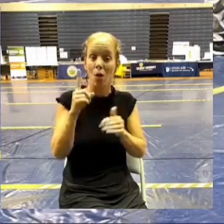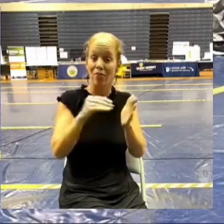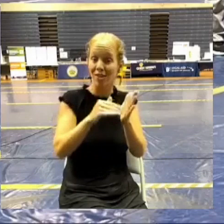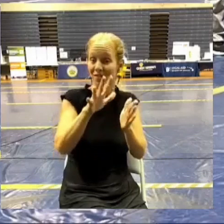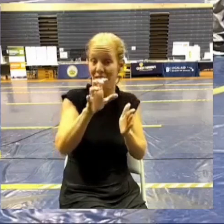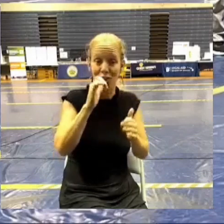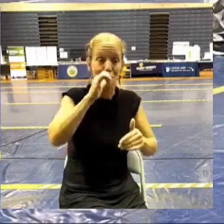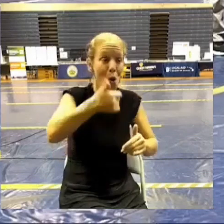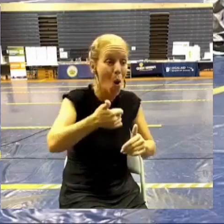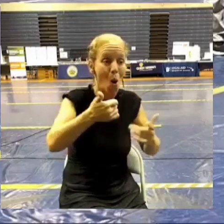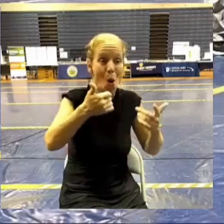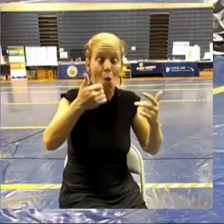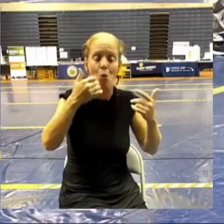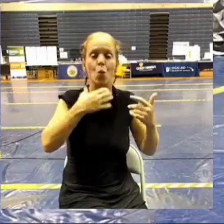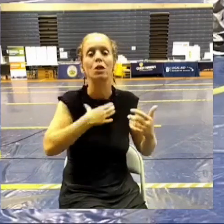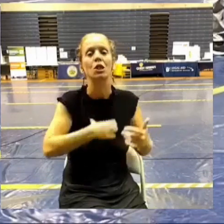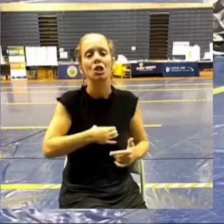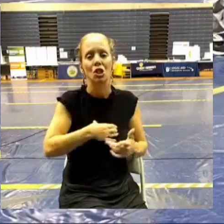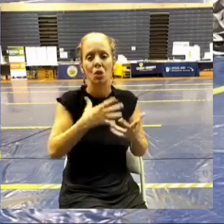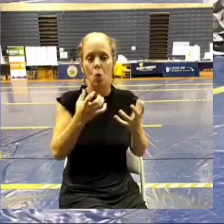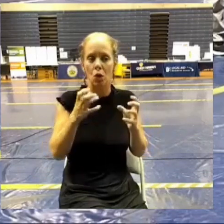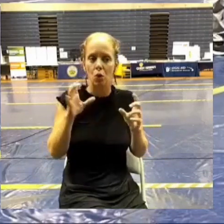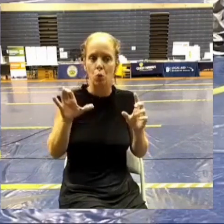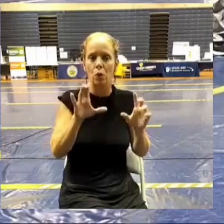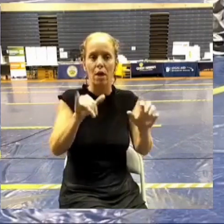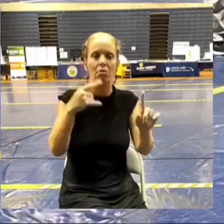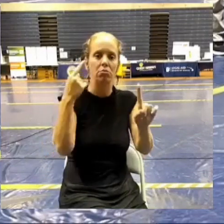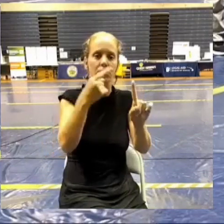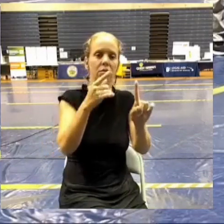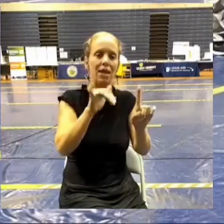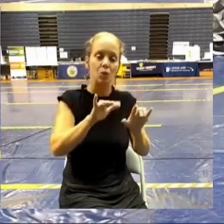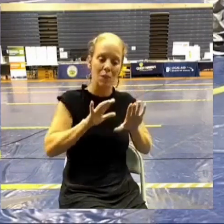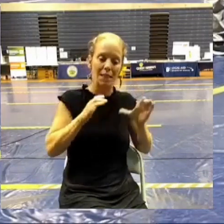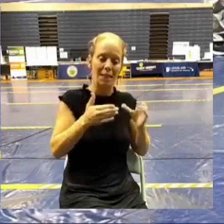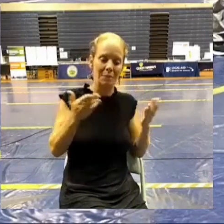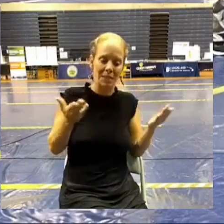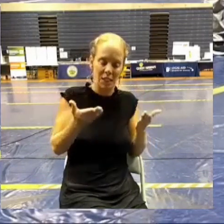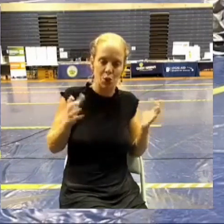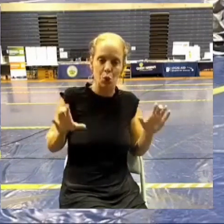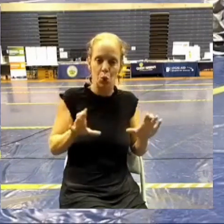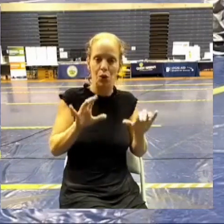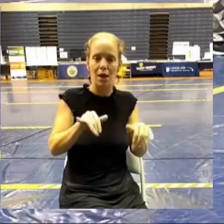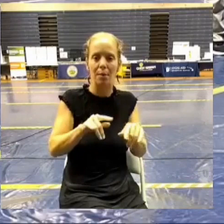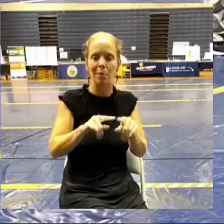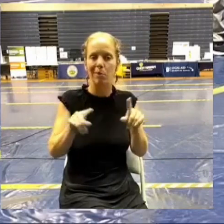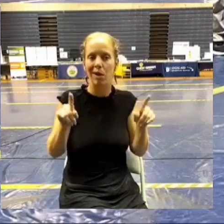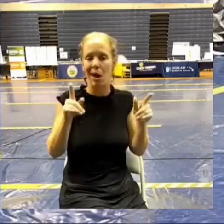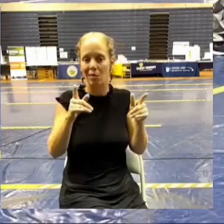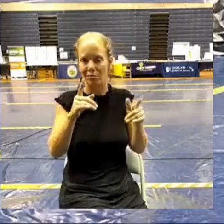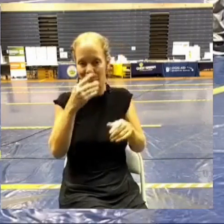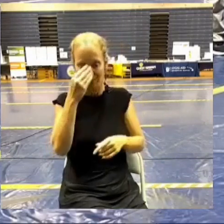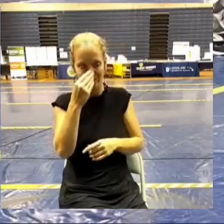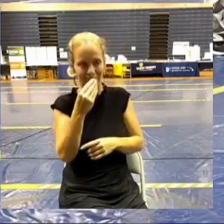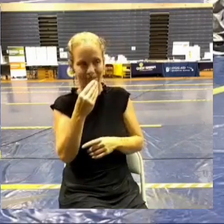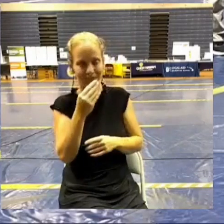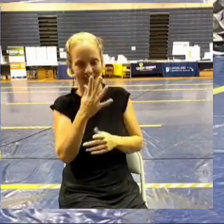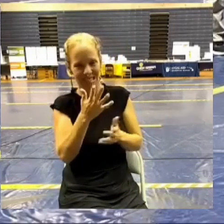all 1,500 tomorrow, I'd love to do that. That's what I want to do. That's what our team is here to do. What I would